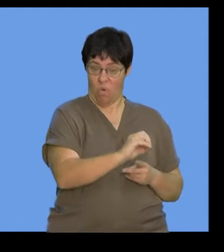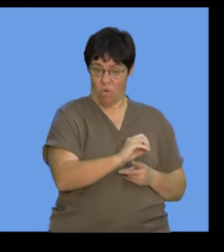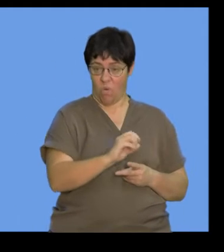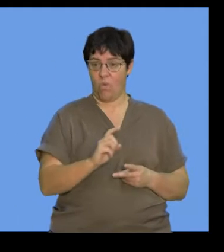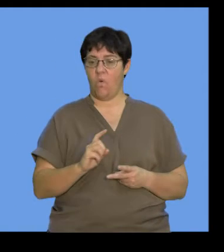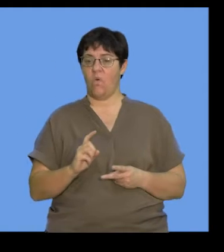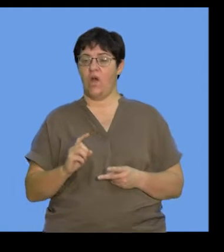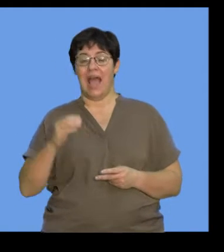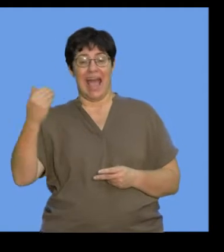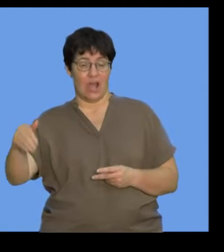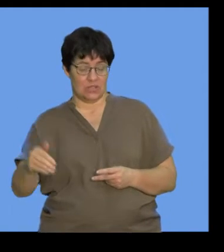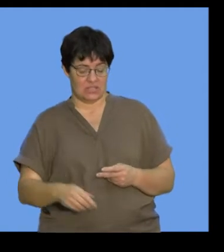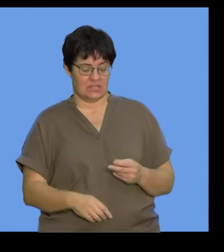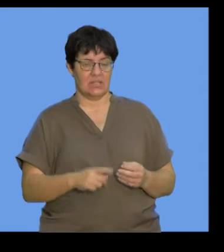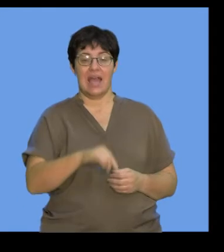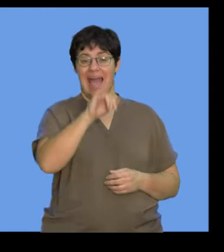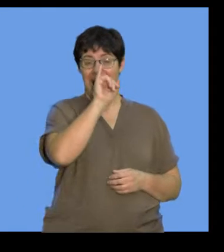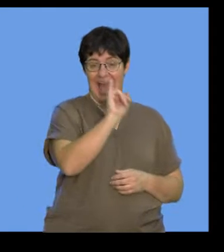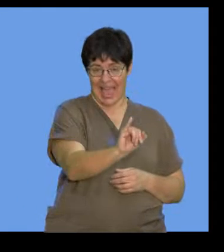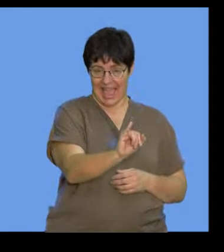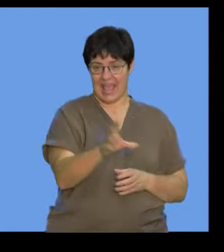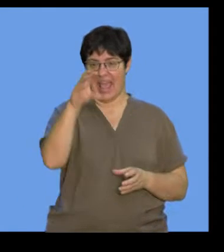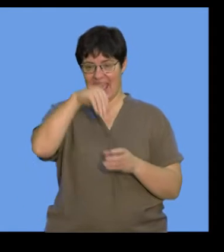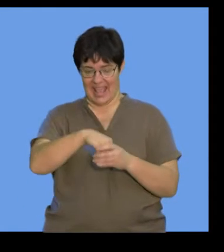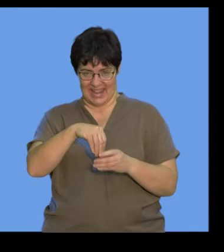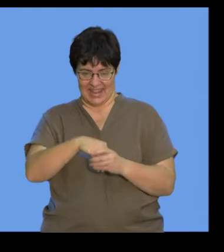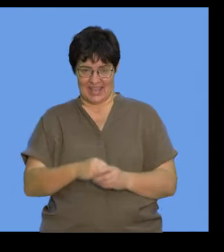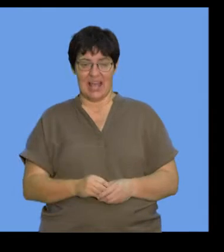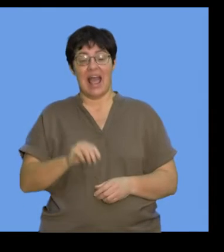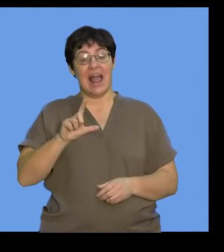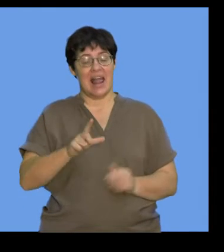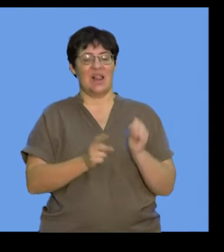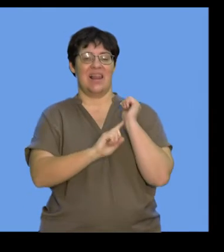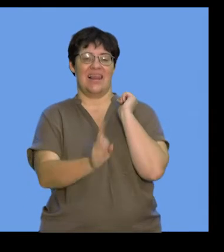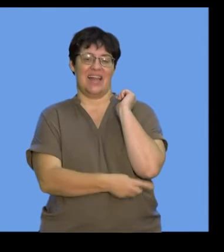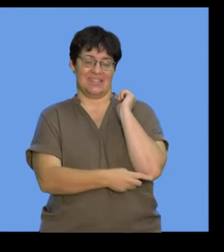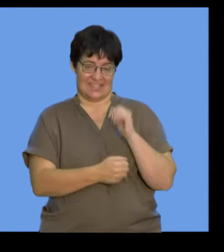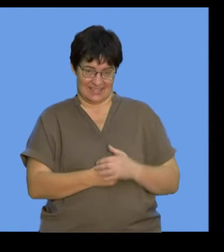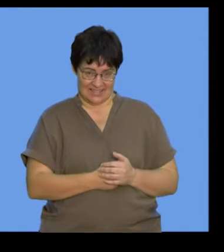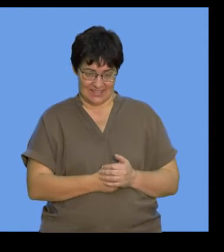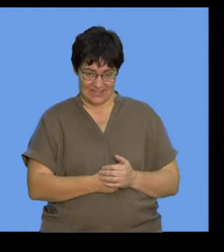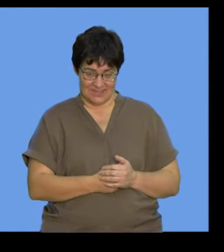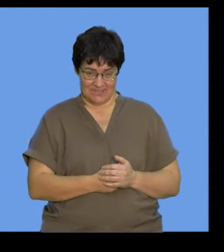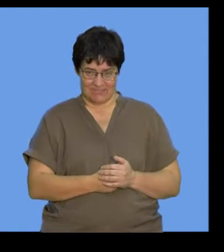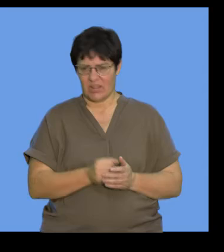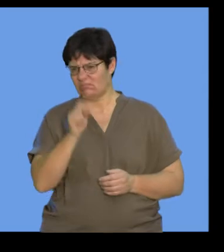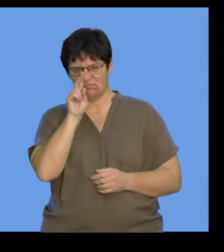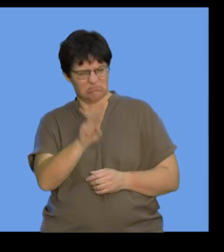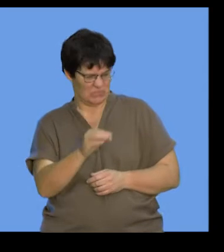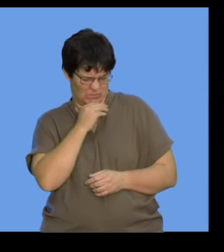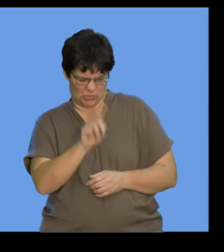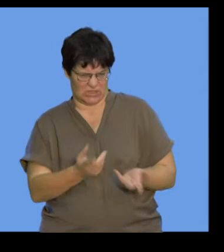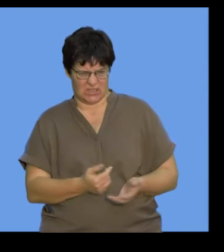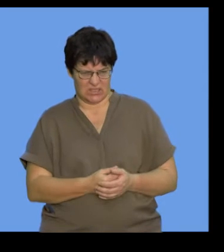stands for the outers, and then the I stands for the inners, the L stands for the last. But let's actually see what exactly